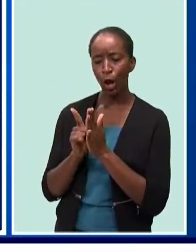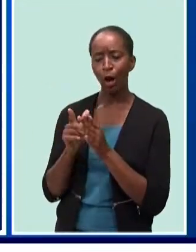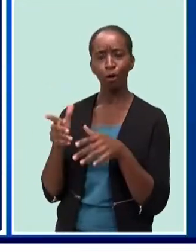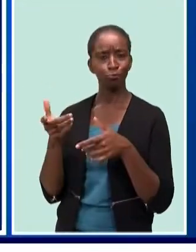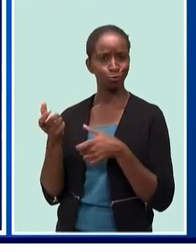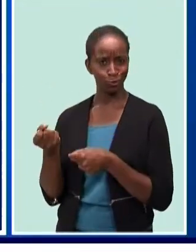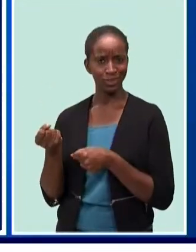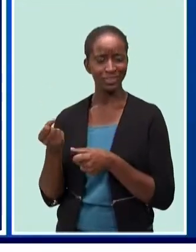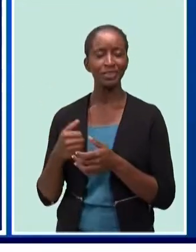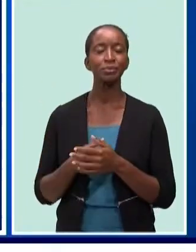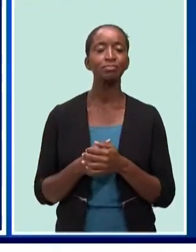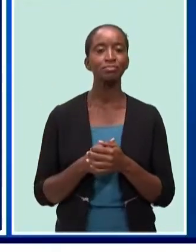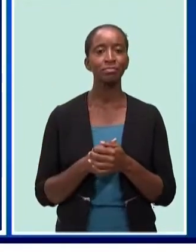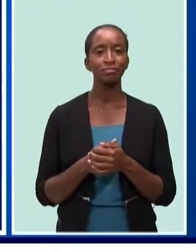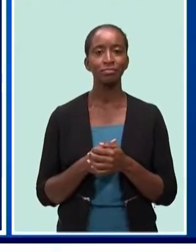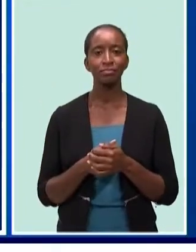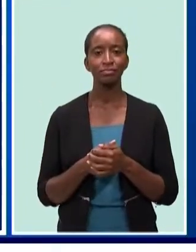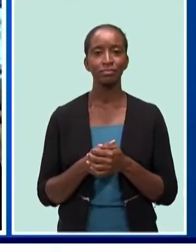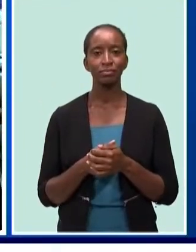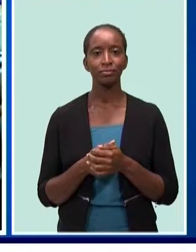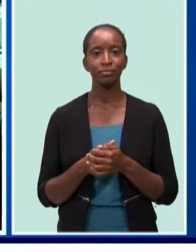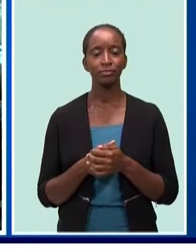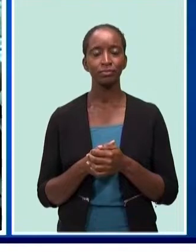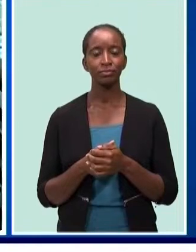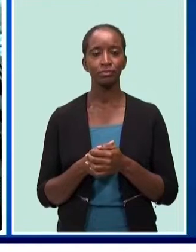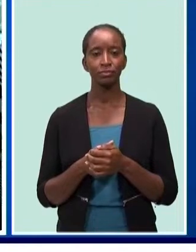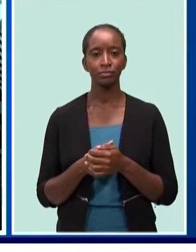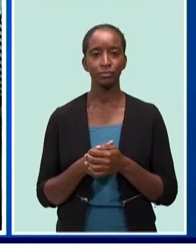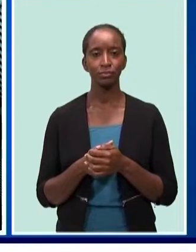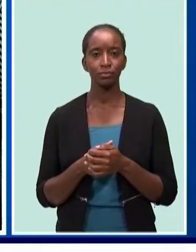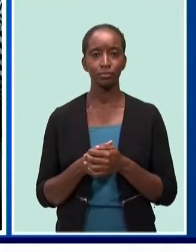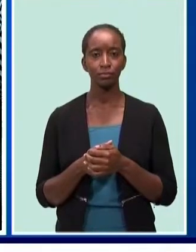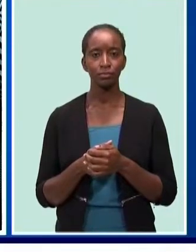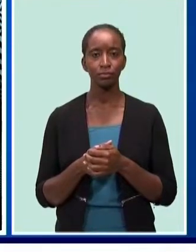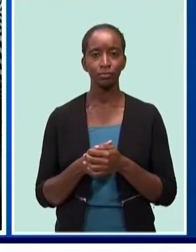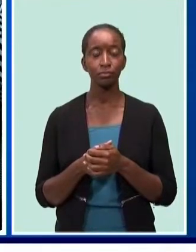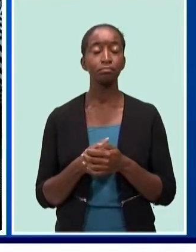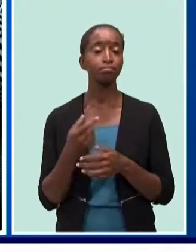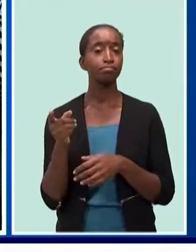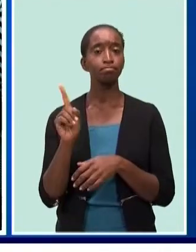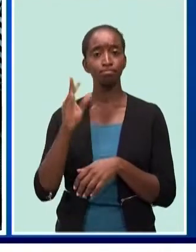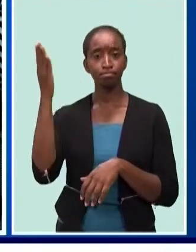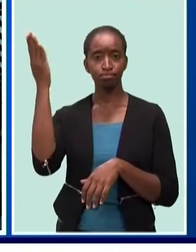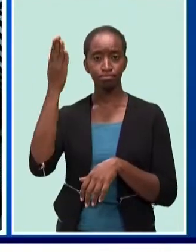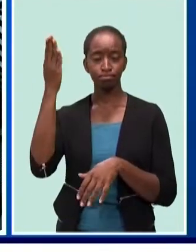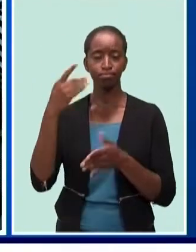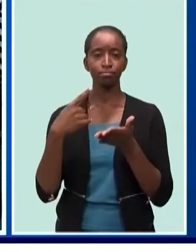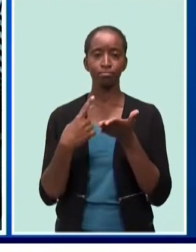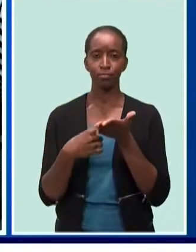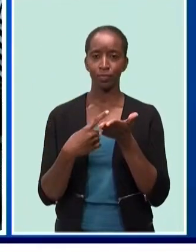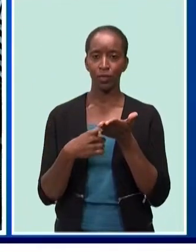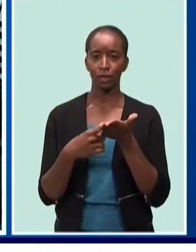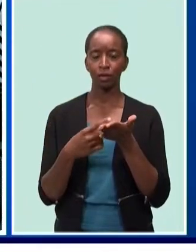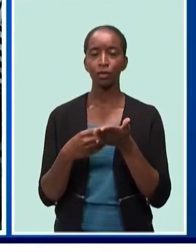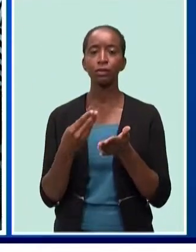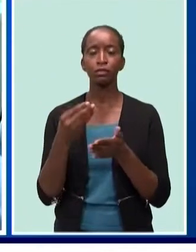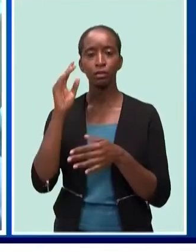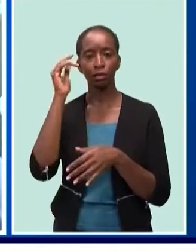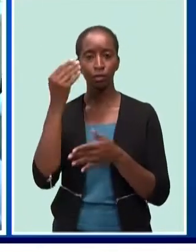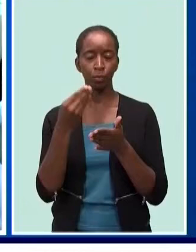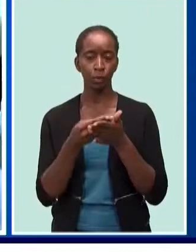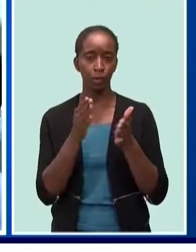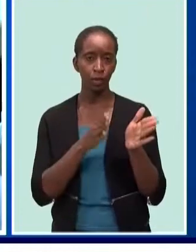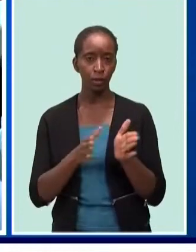Vision 2025. And Mr. Prescott was speaking during the post-budget discussion hosted by the BCCI